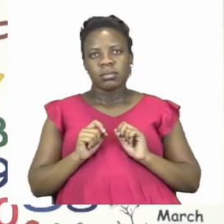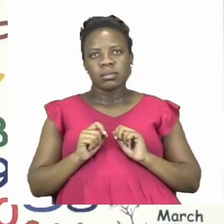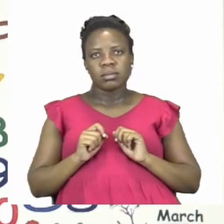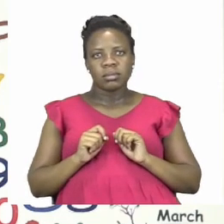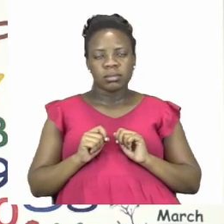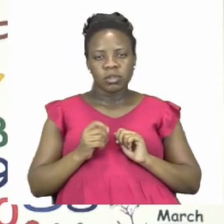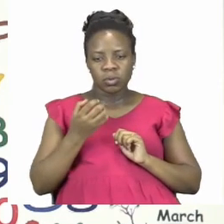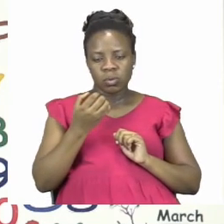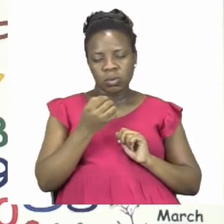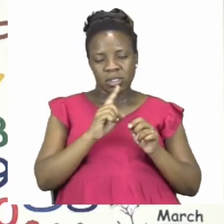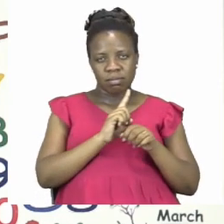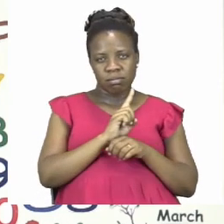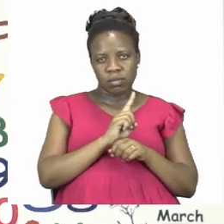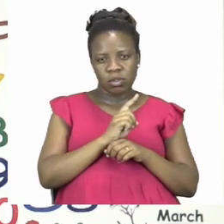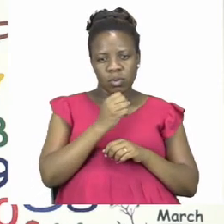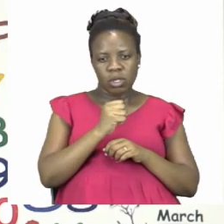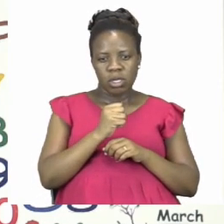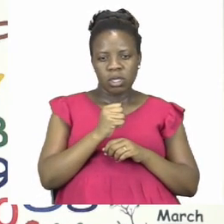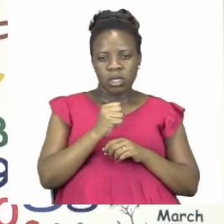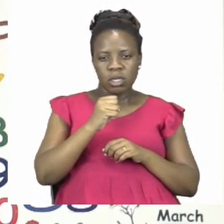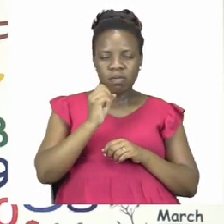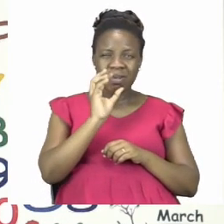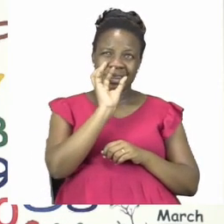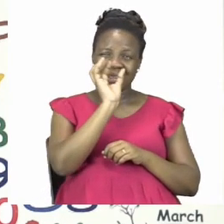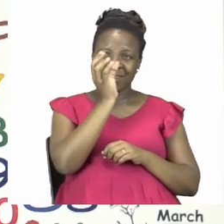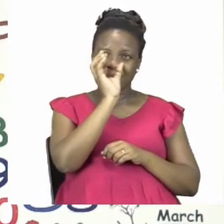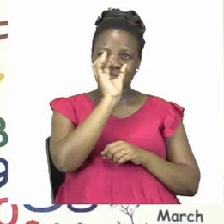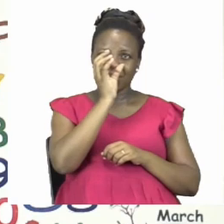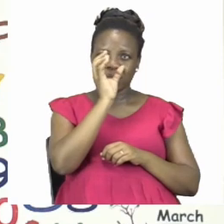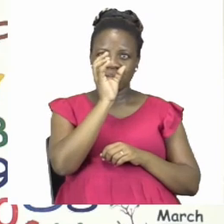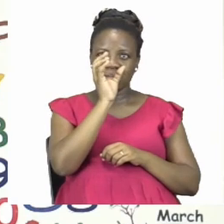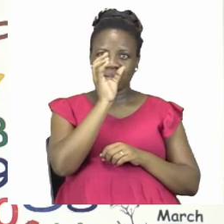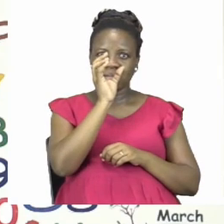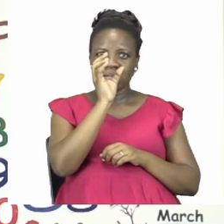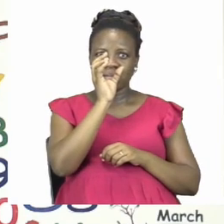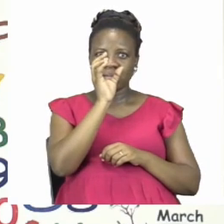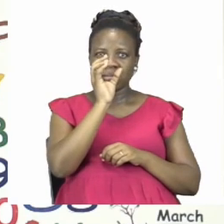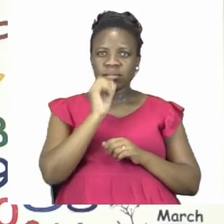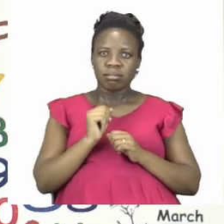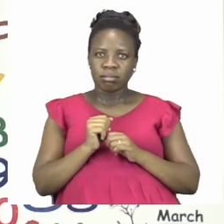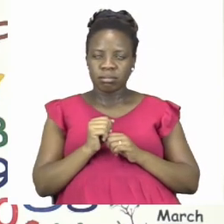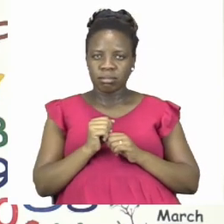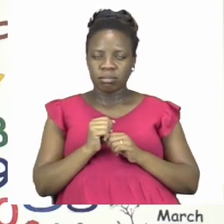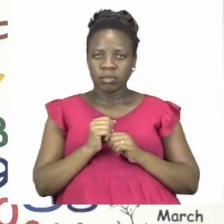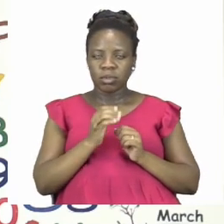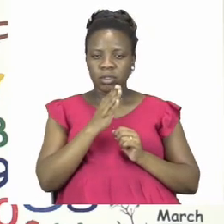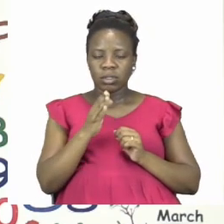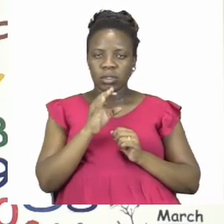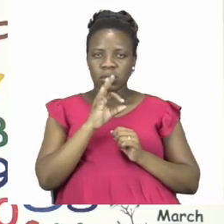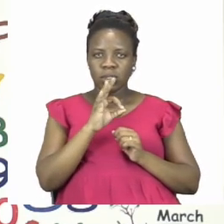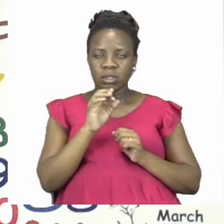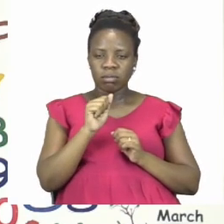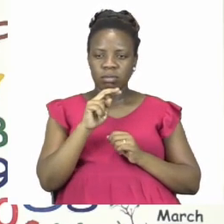lamps that were used or are used are 18. The next one that we have is a fan.